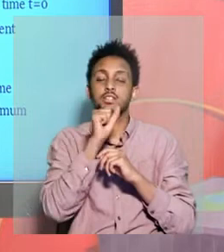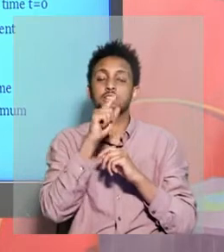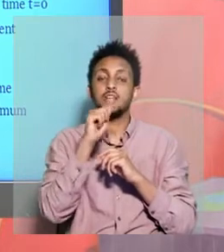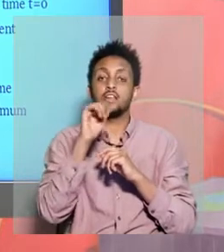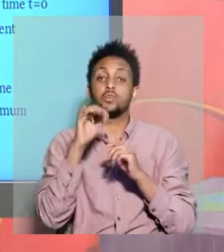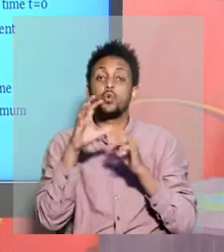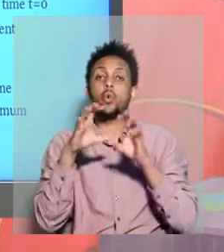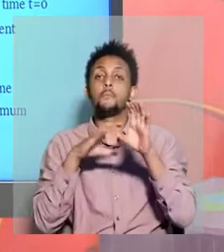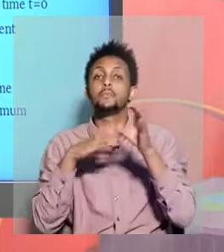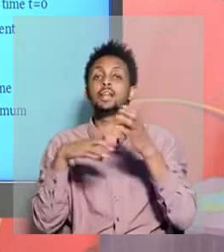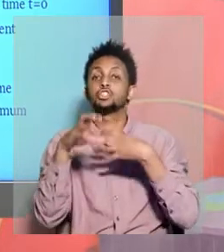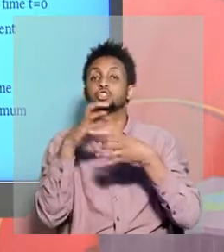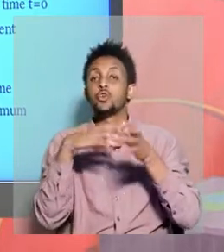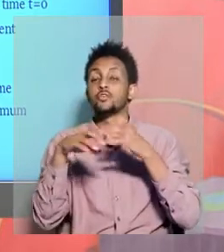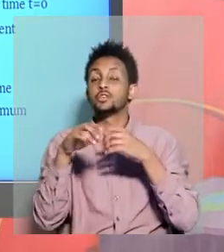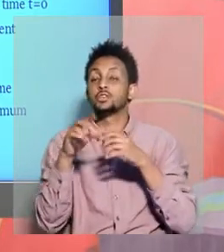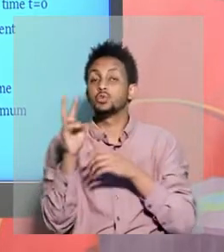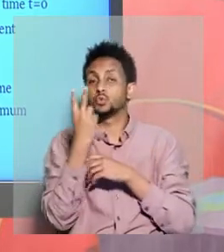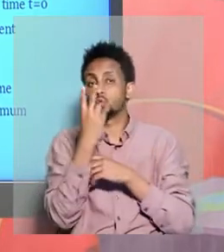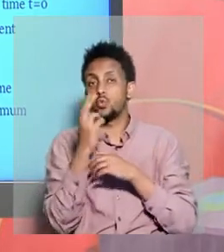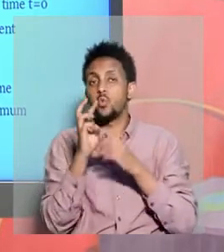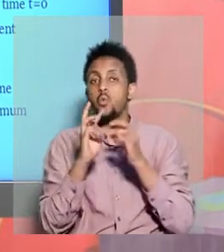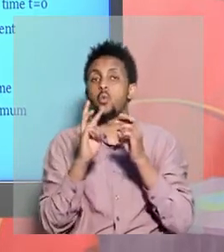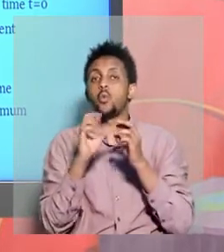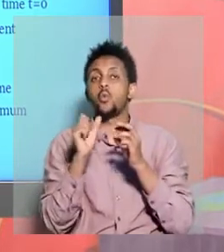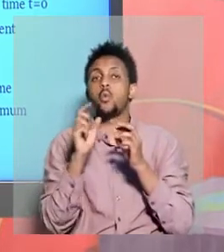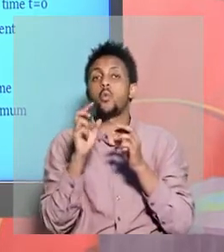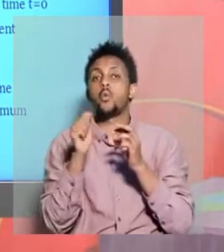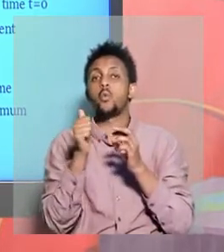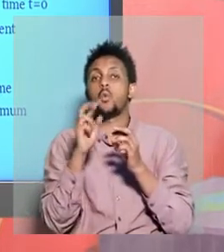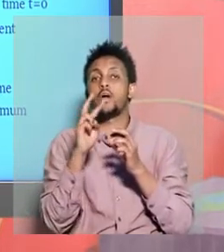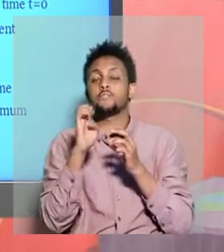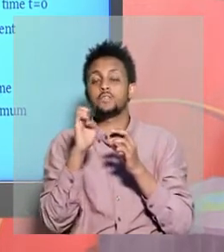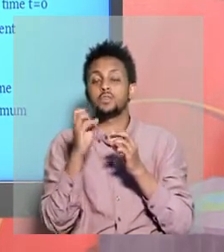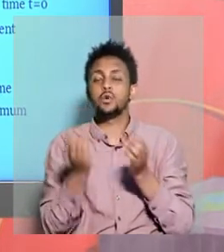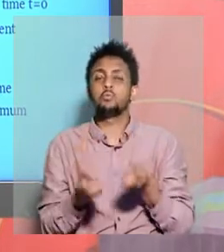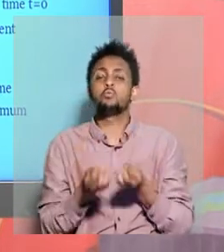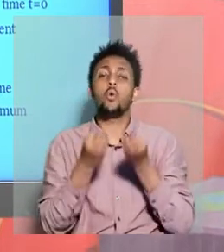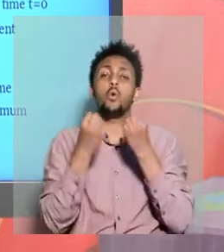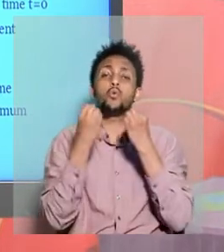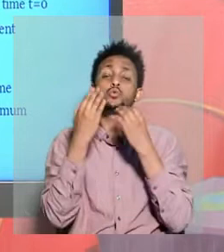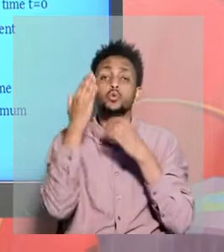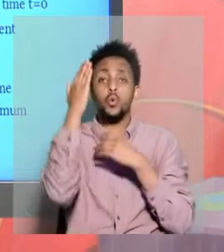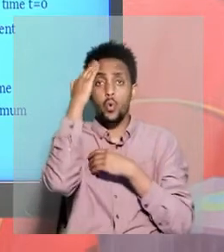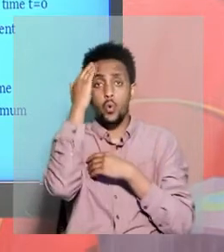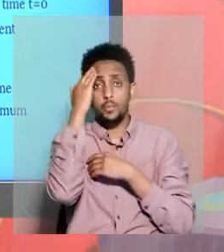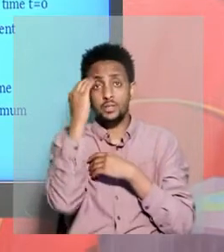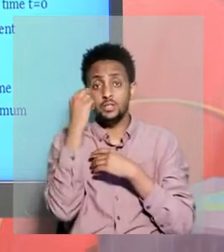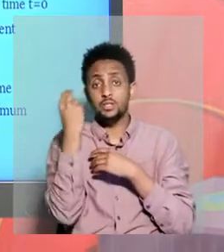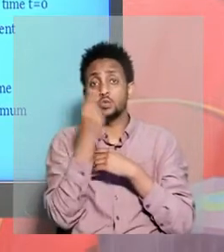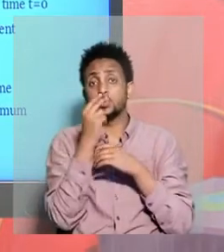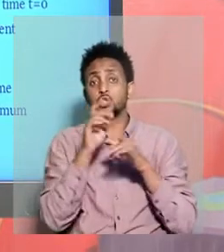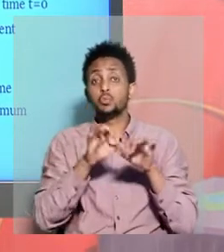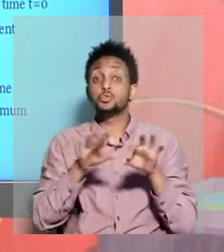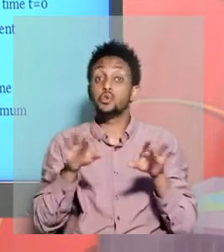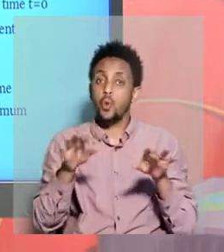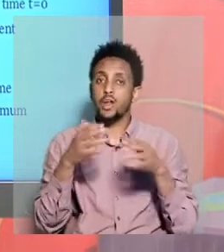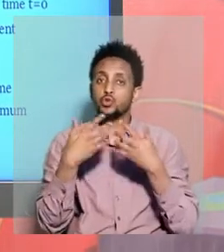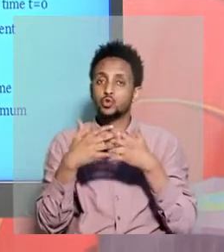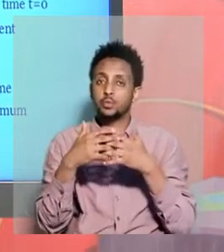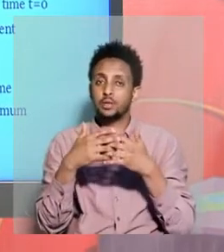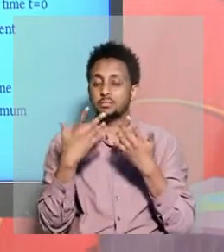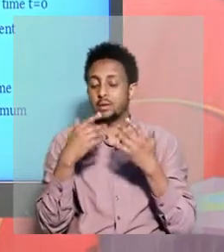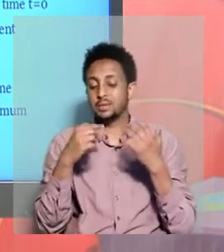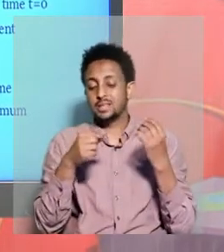of two different waves. It's most commonly found in musical instruments. It might